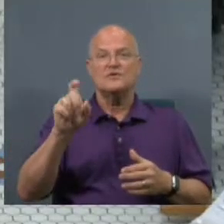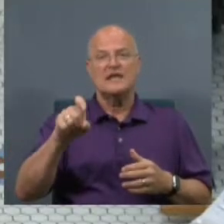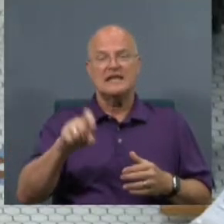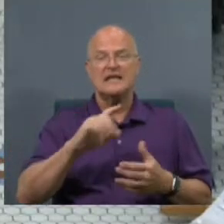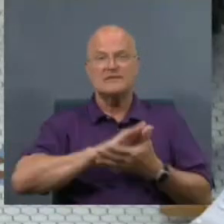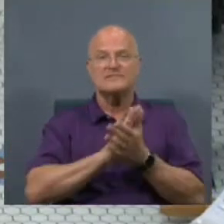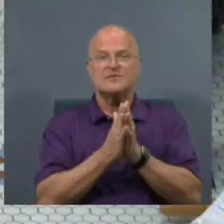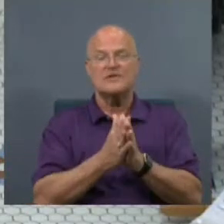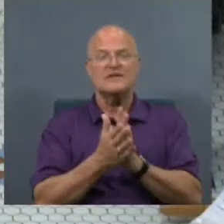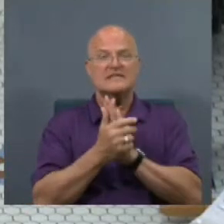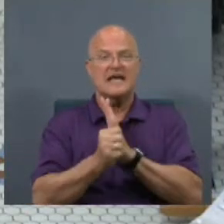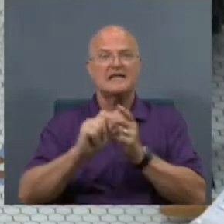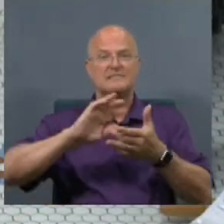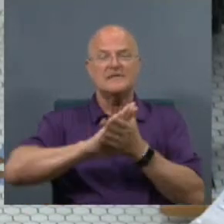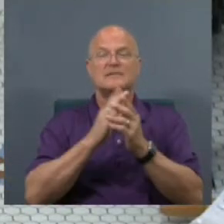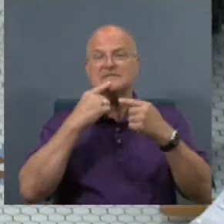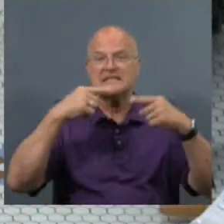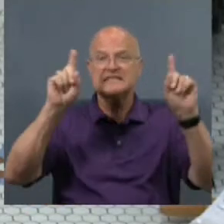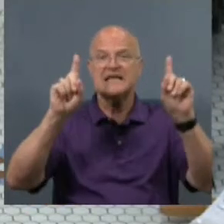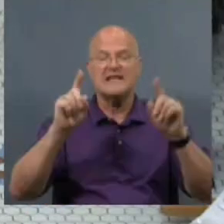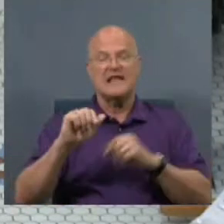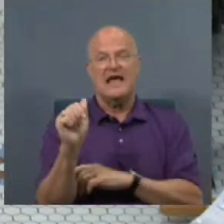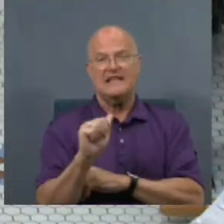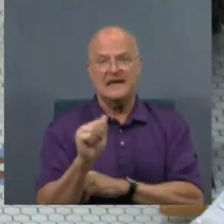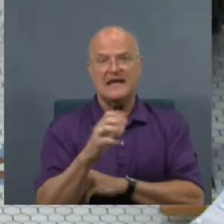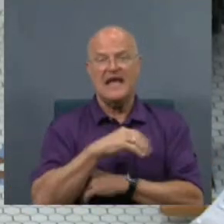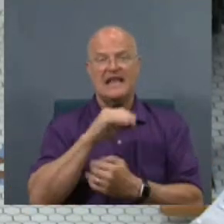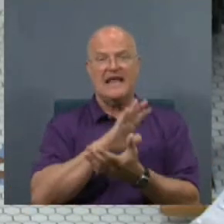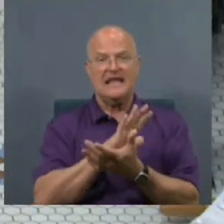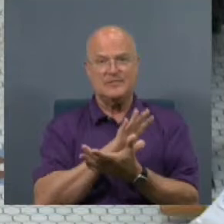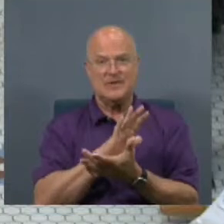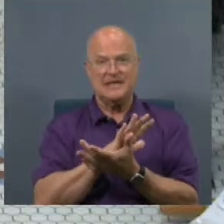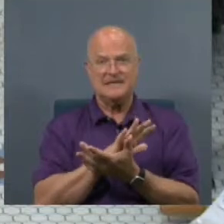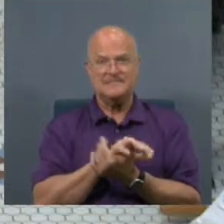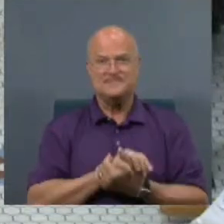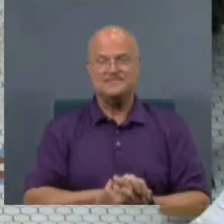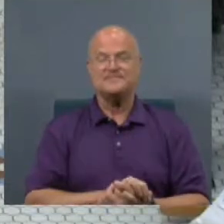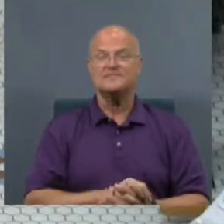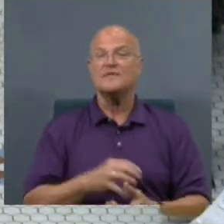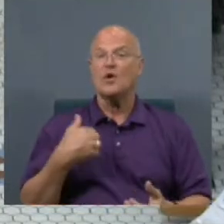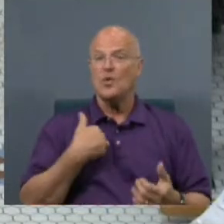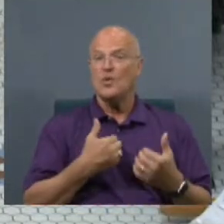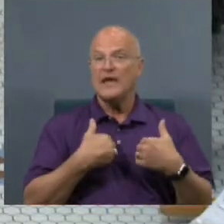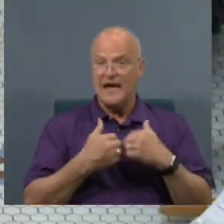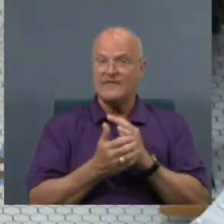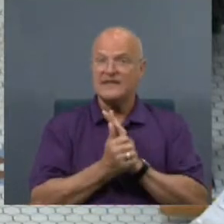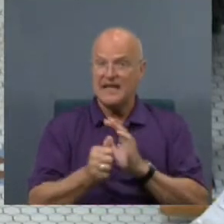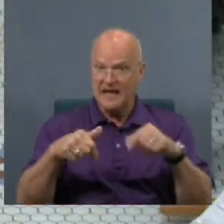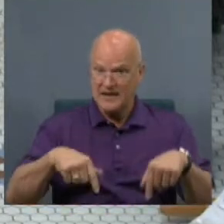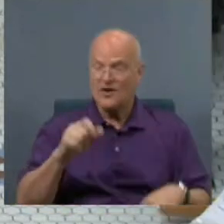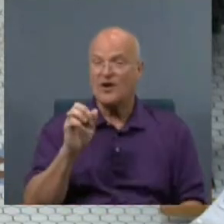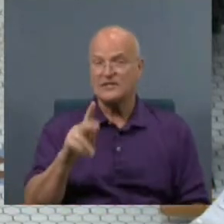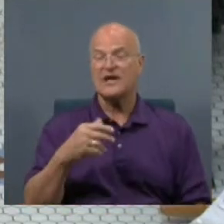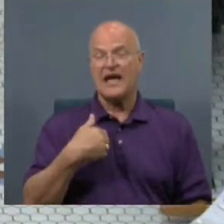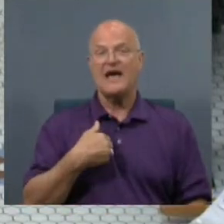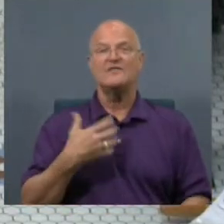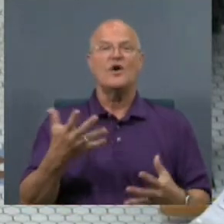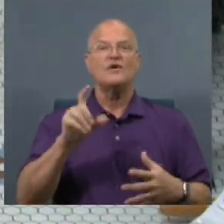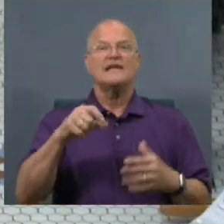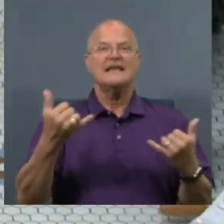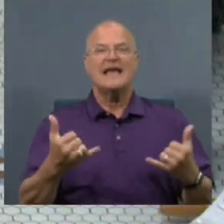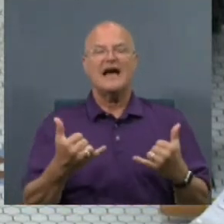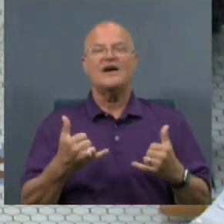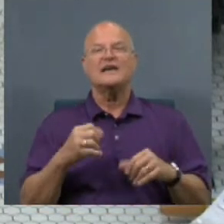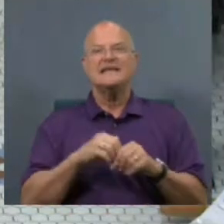talent into success, both athletically and academically. We have the talent here in Arkansas. What we need now